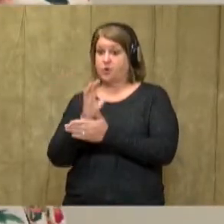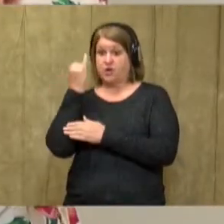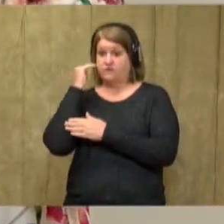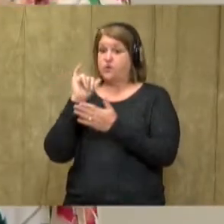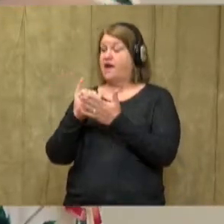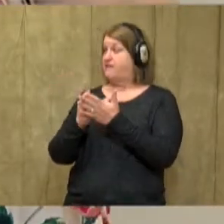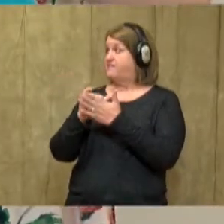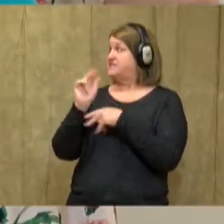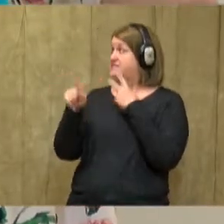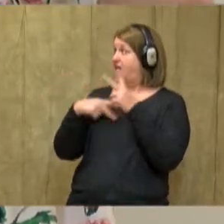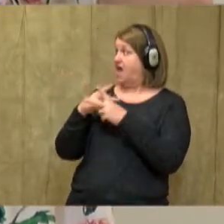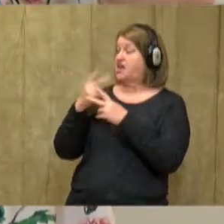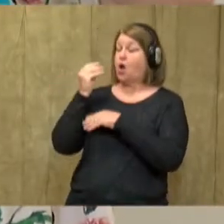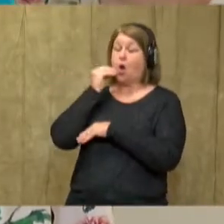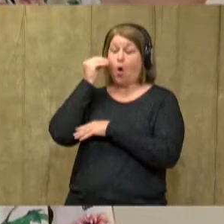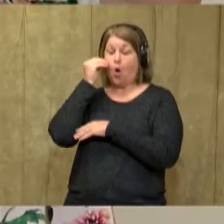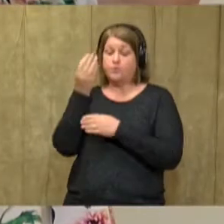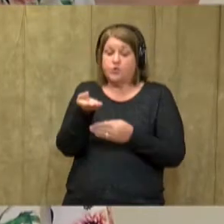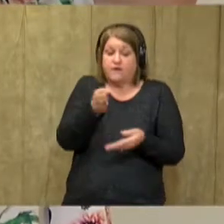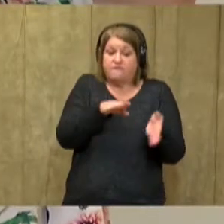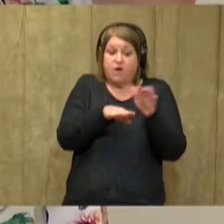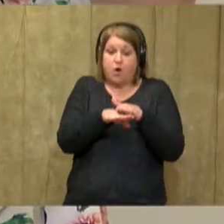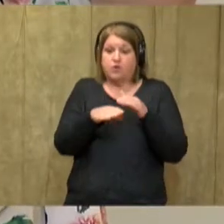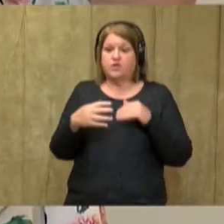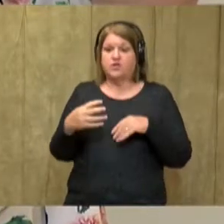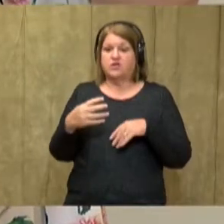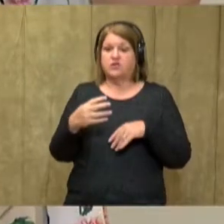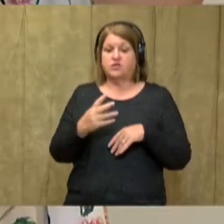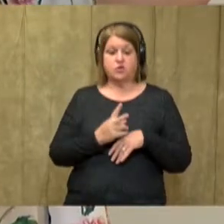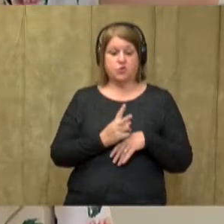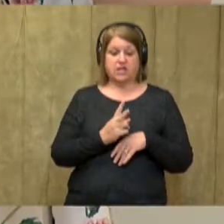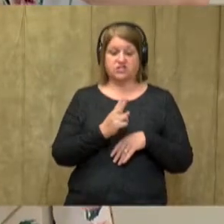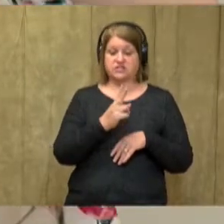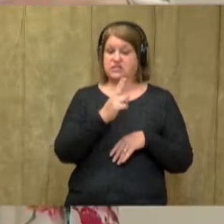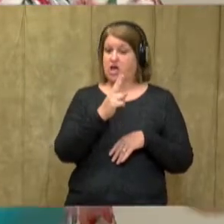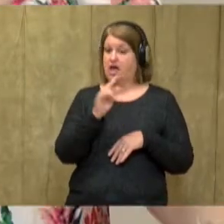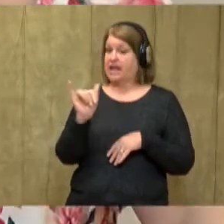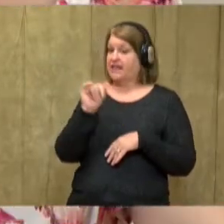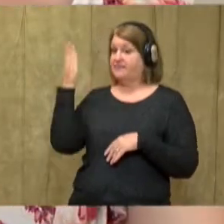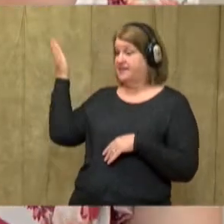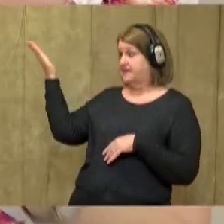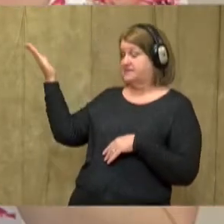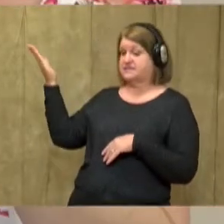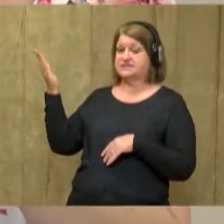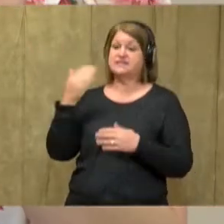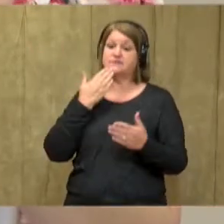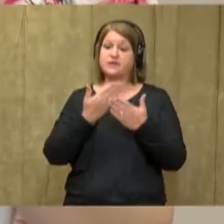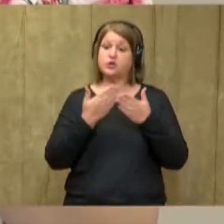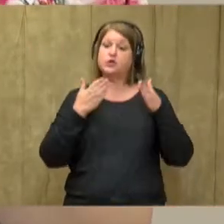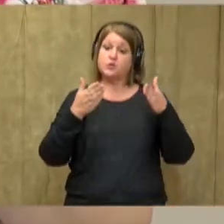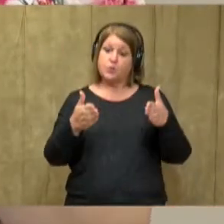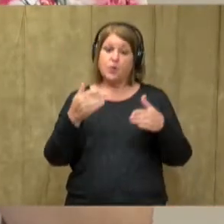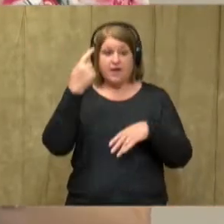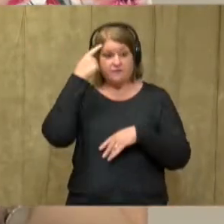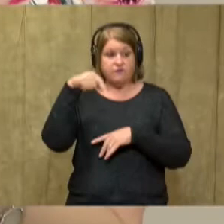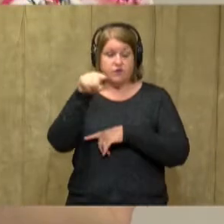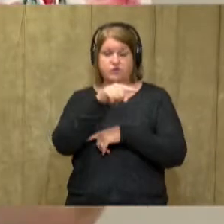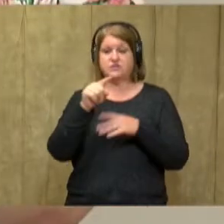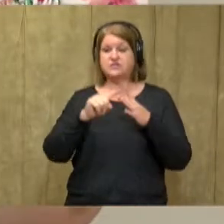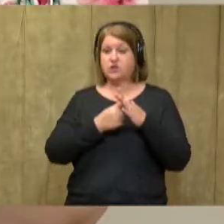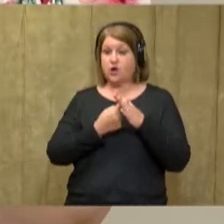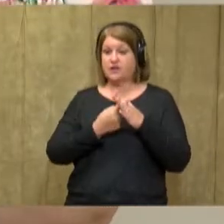that's all folded up, you could just cut a little strip like this. And this will be a good way for you to get started on